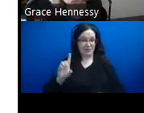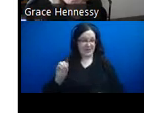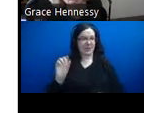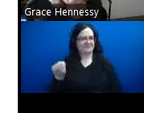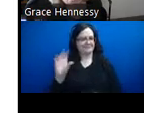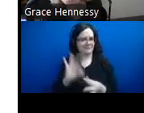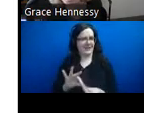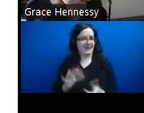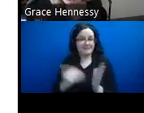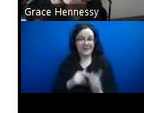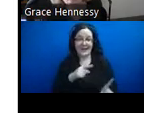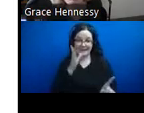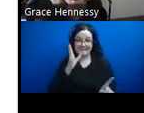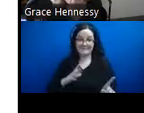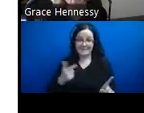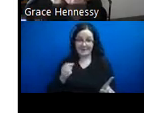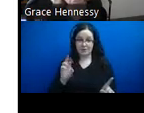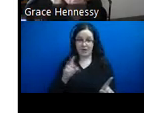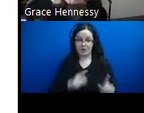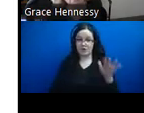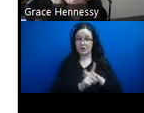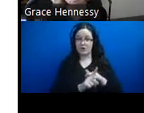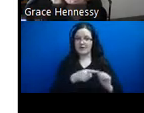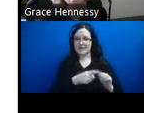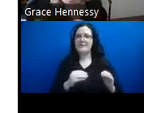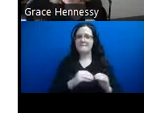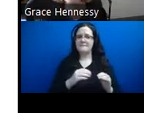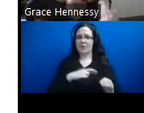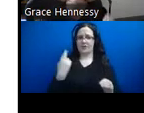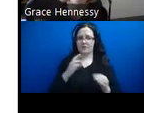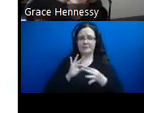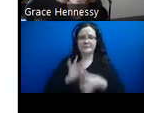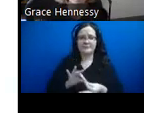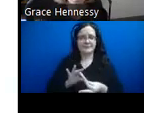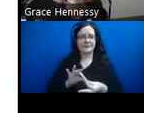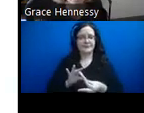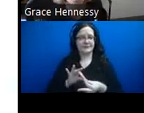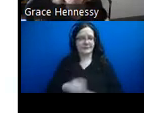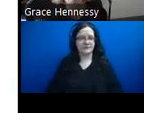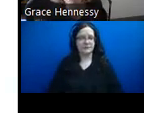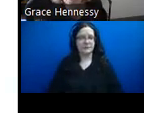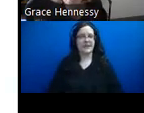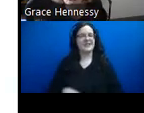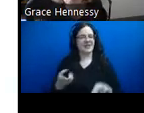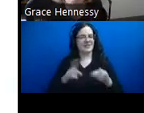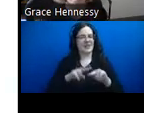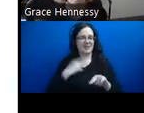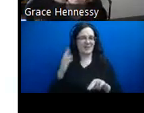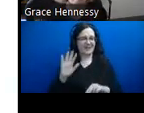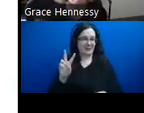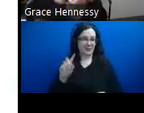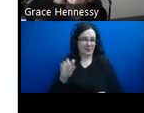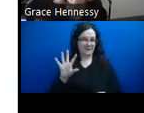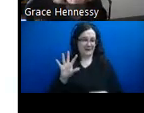gender comes up as an issue where there is a significant association. There is an increased risk of about 2.5 times compared